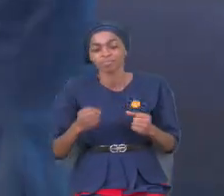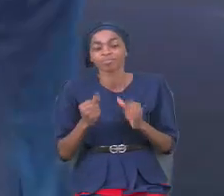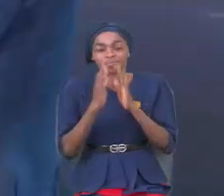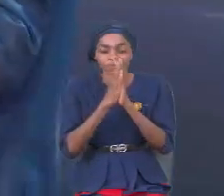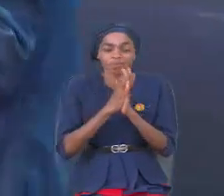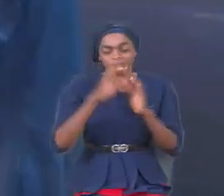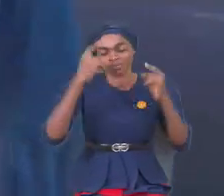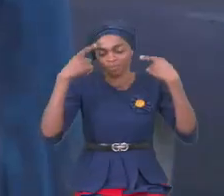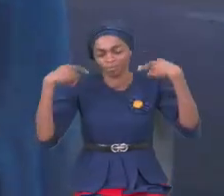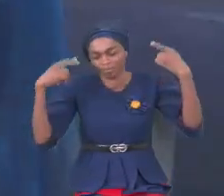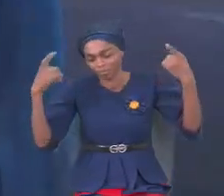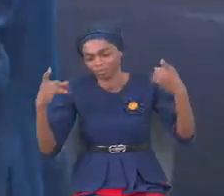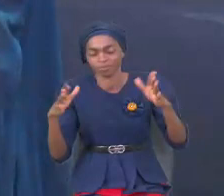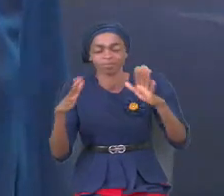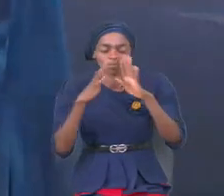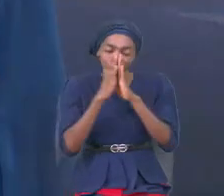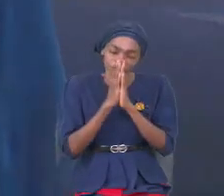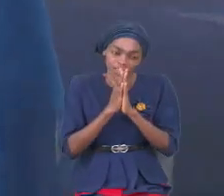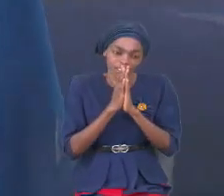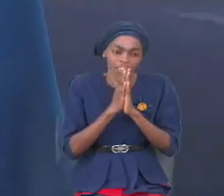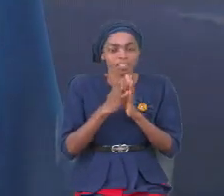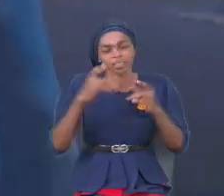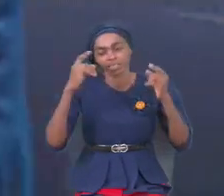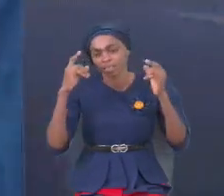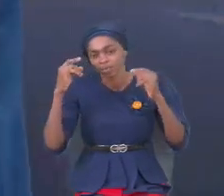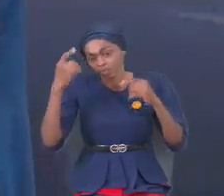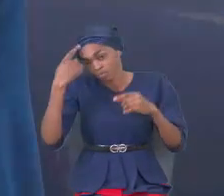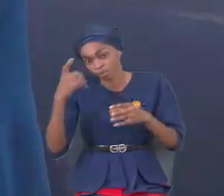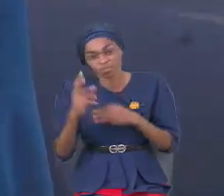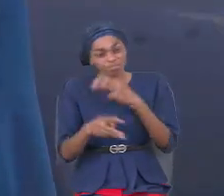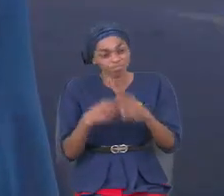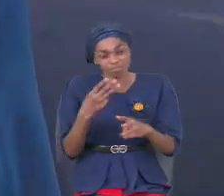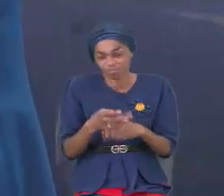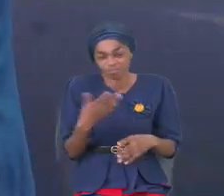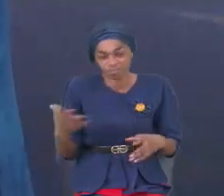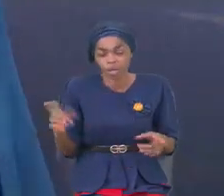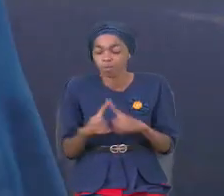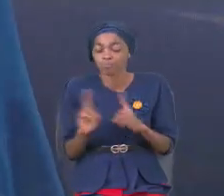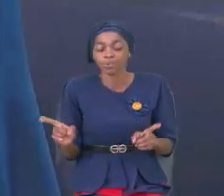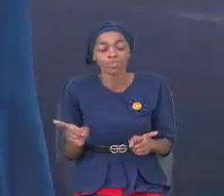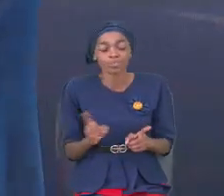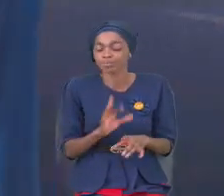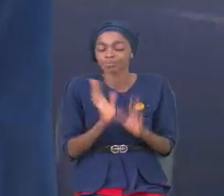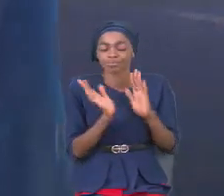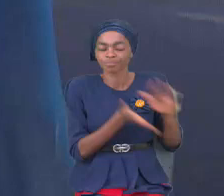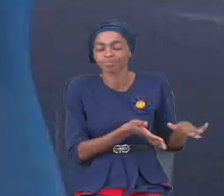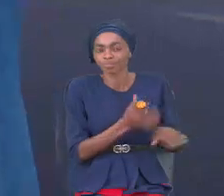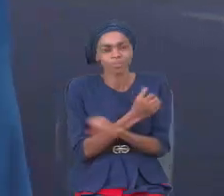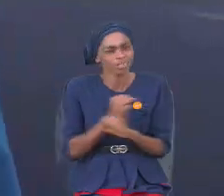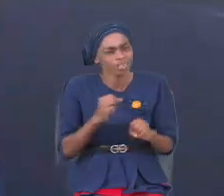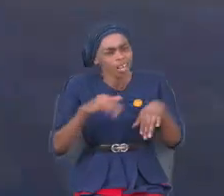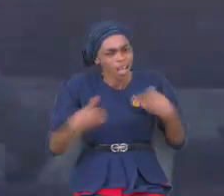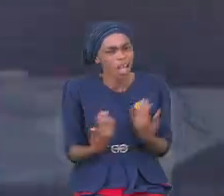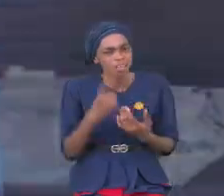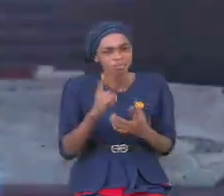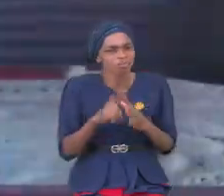you know, the mundane things of the world, but he neglects salvation. How shall we escape if we neglect so great